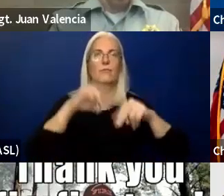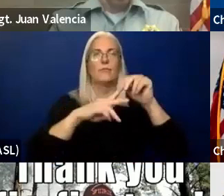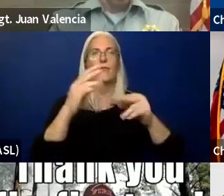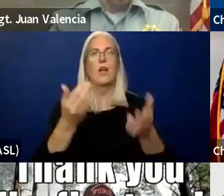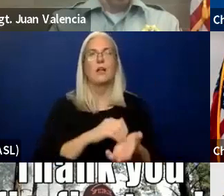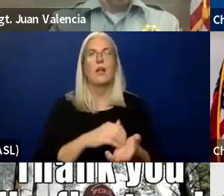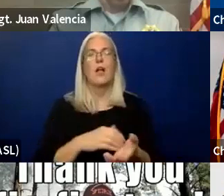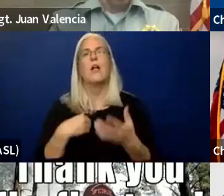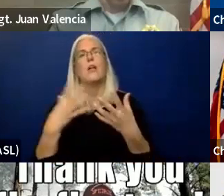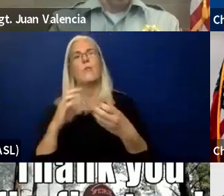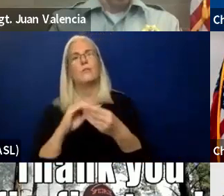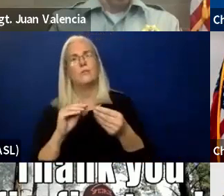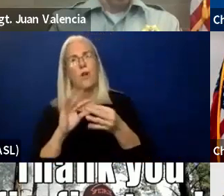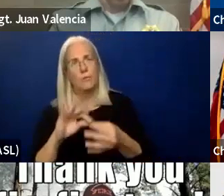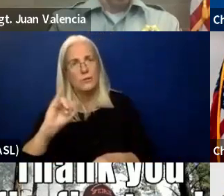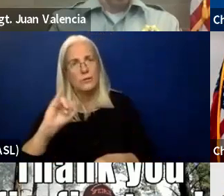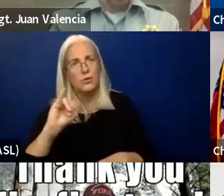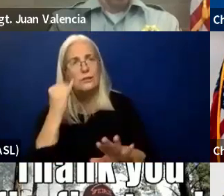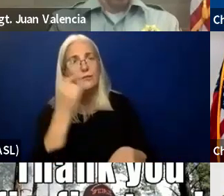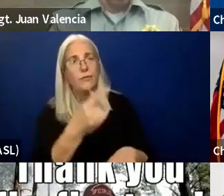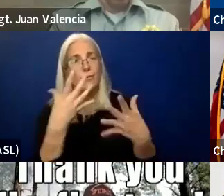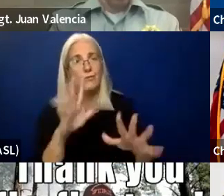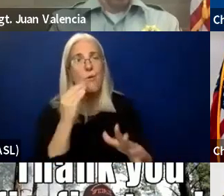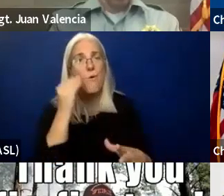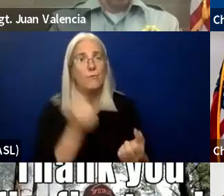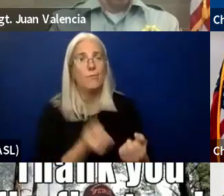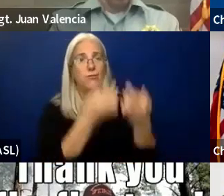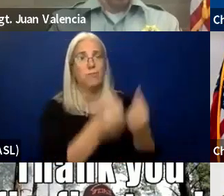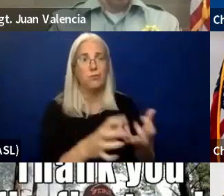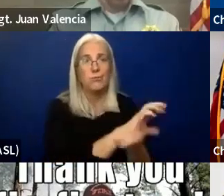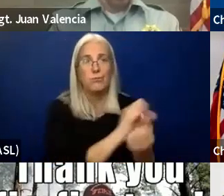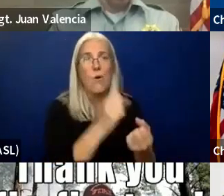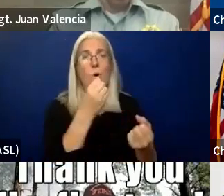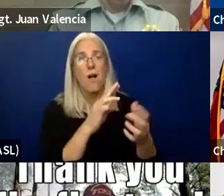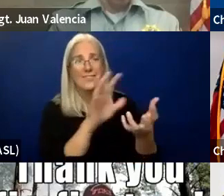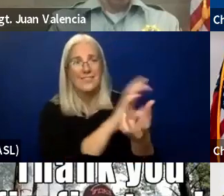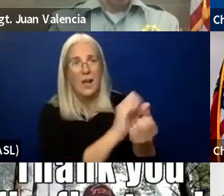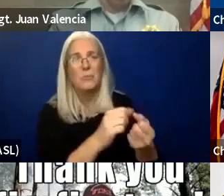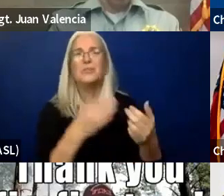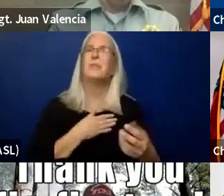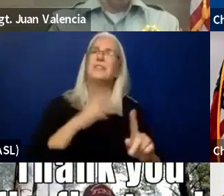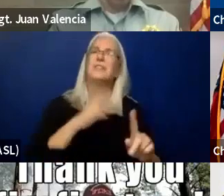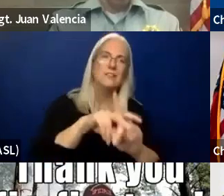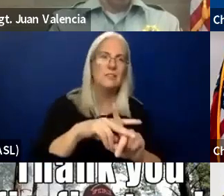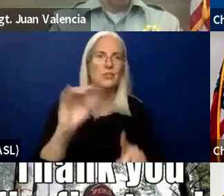before, I'm going to say it again, please contact your insurance carrier immediately. If you have any questions related to insurance, and